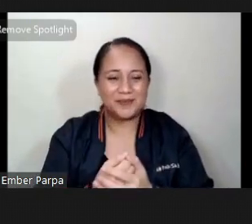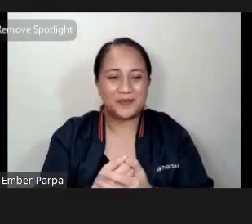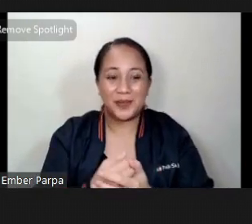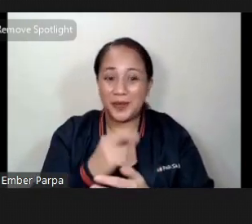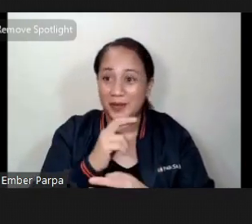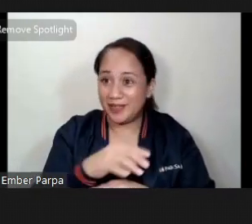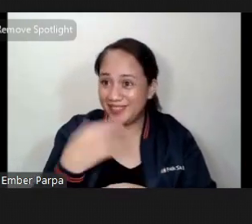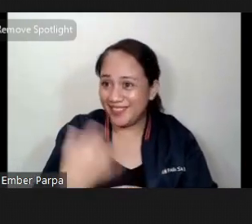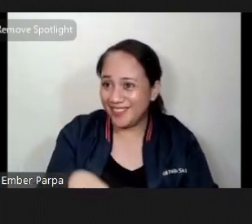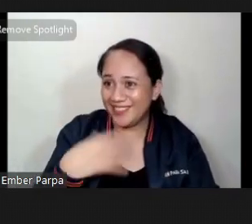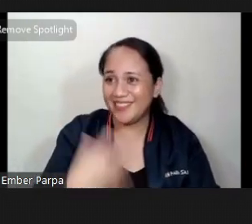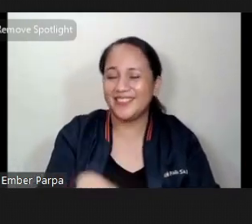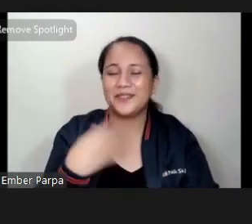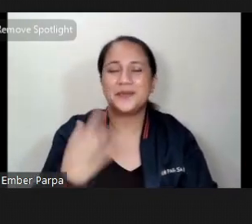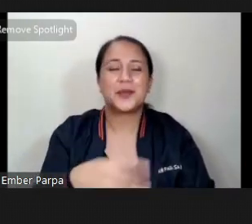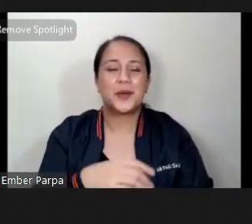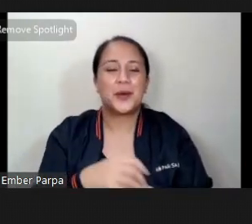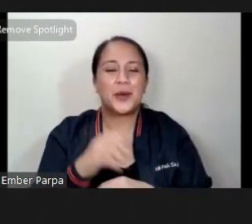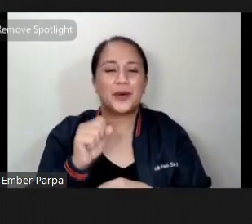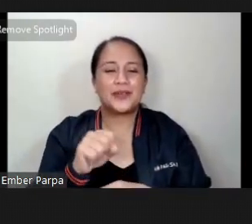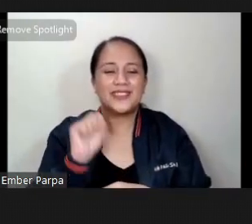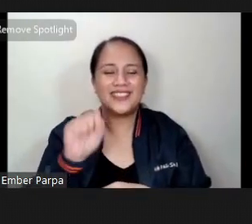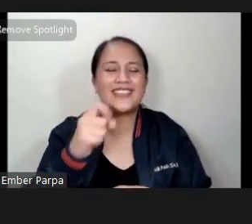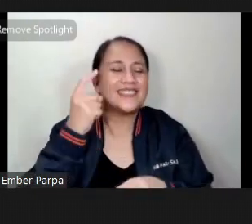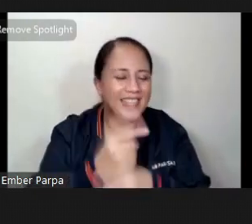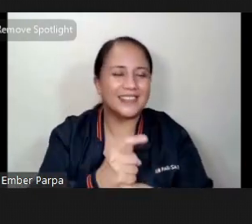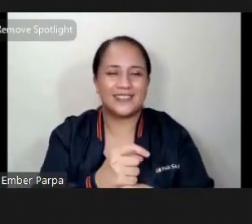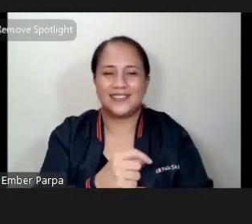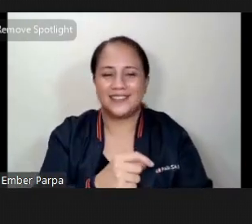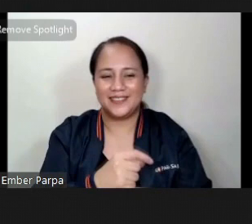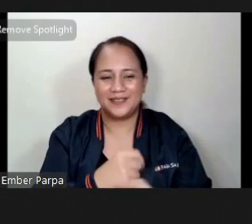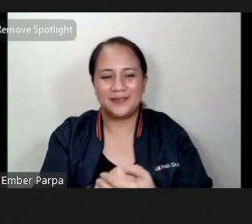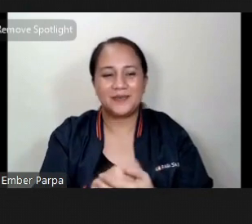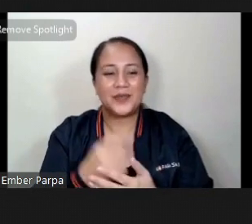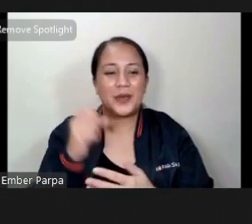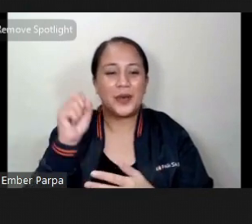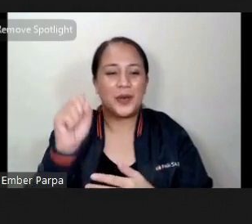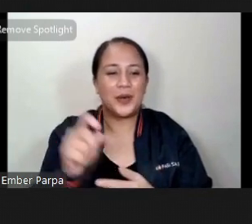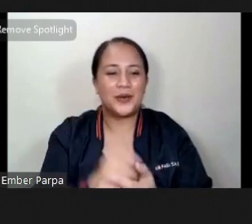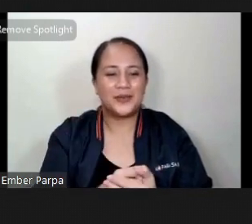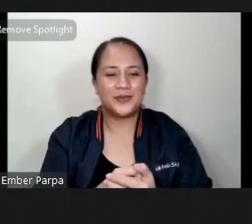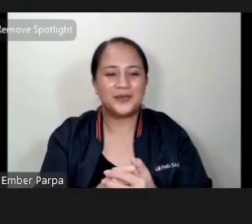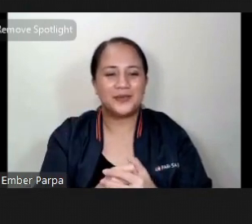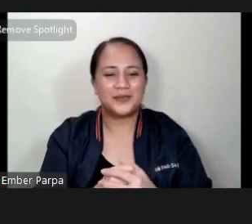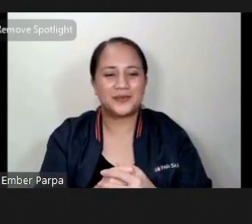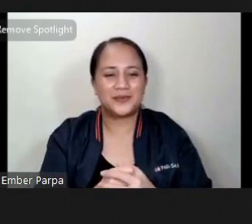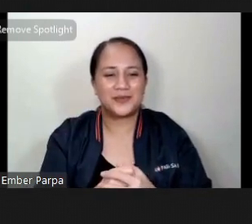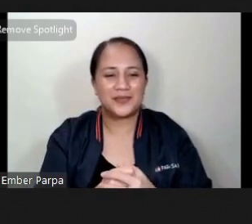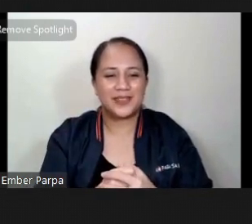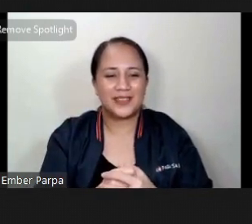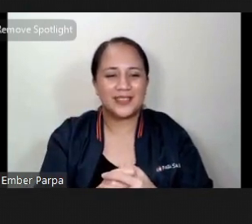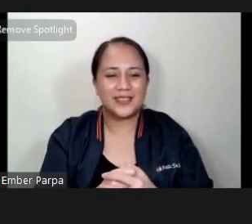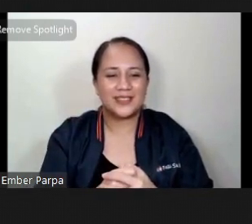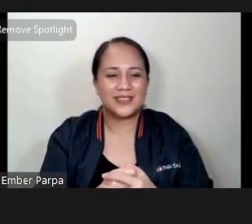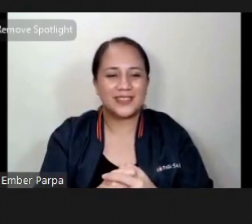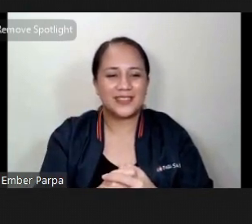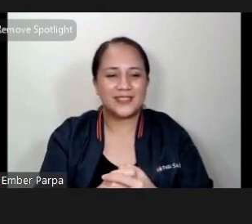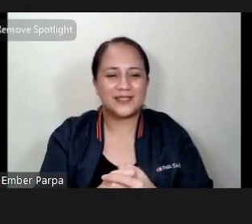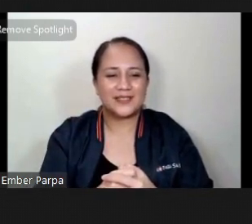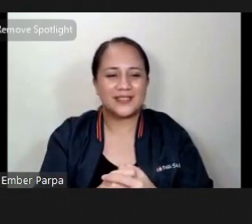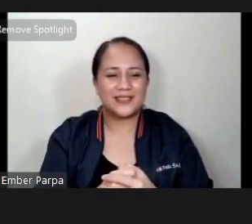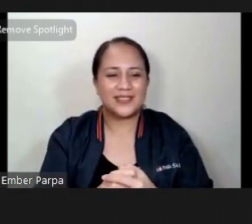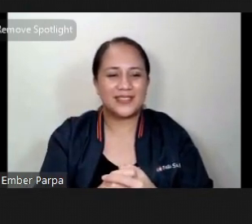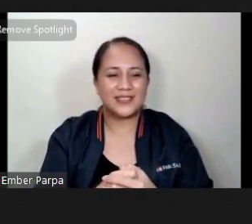May pag-ganun. So, Ganun talaga, Ate Glay. Ay, may pag-ganun, Ram. I think that is still up